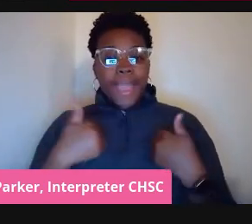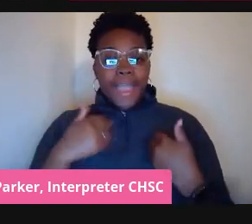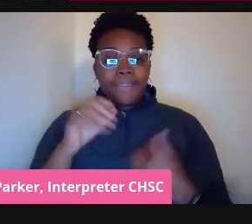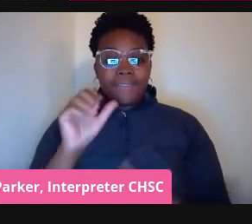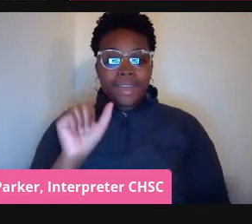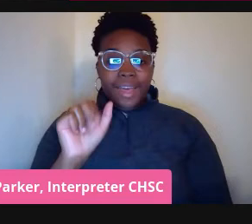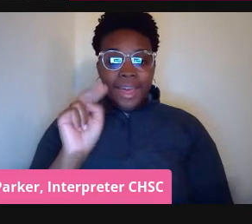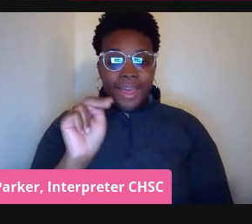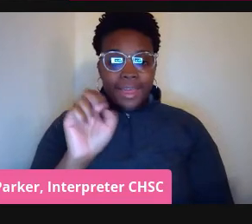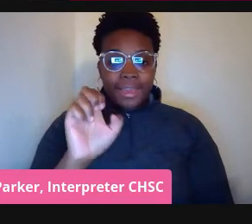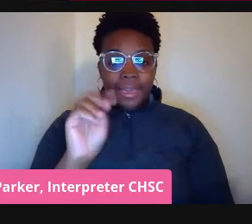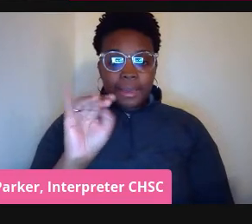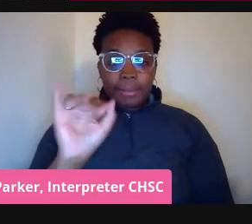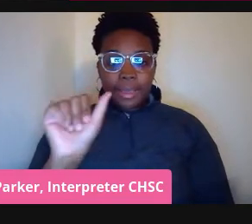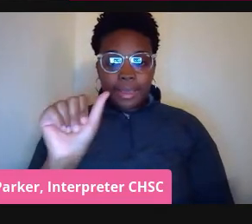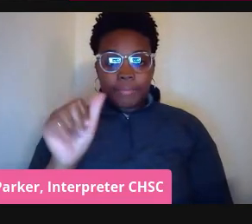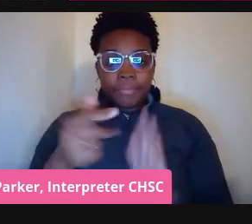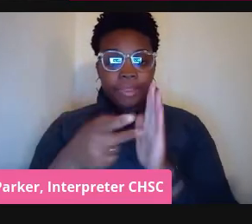Anemia means that